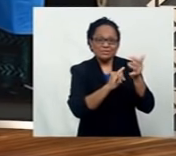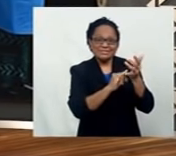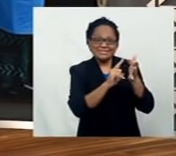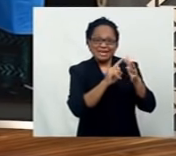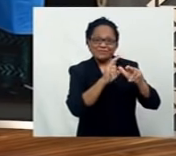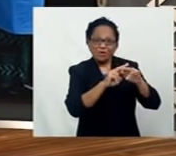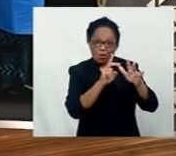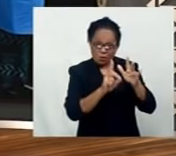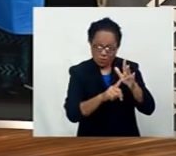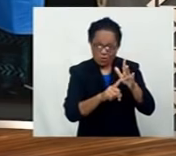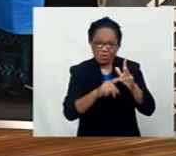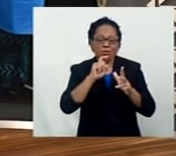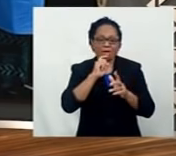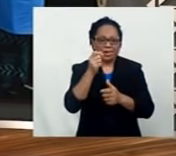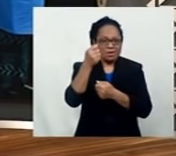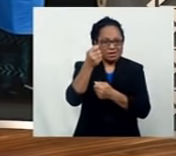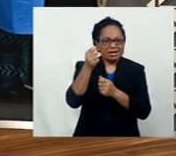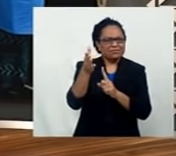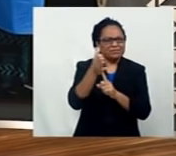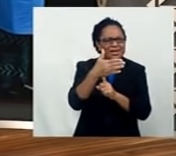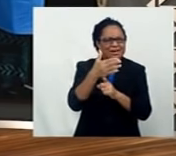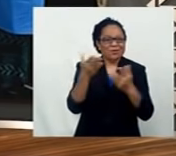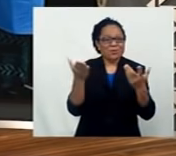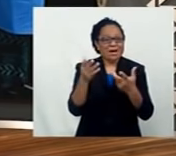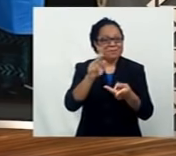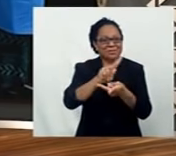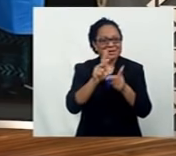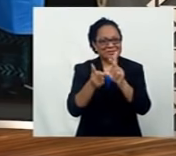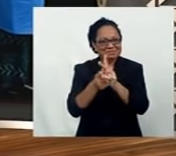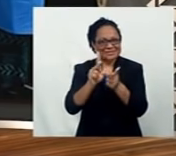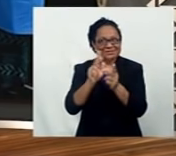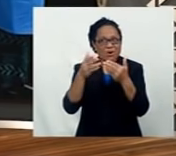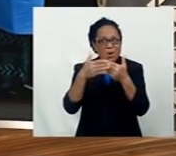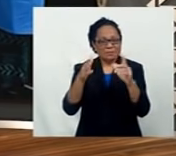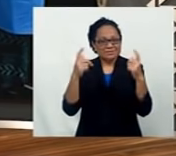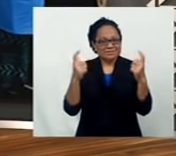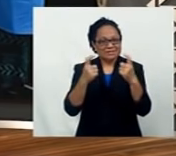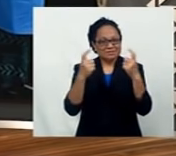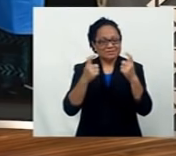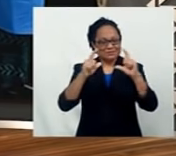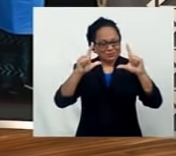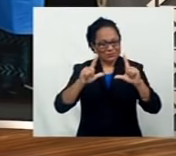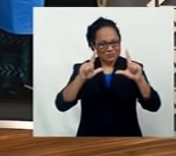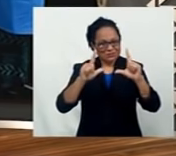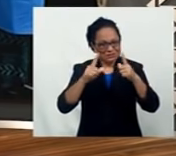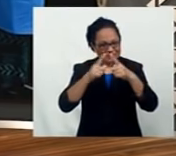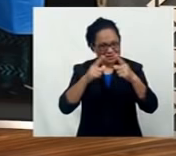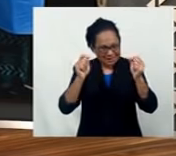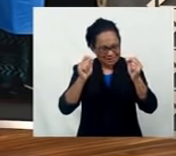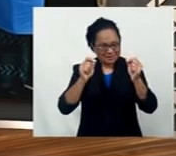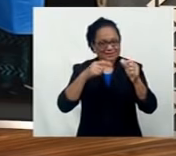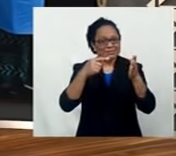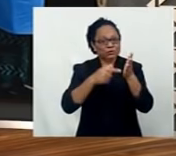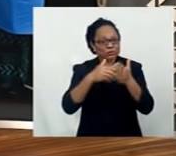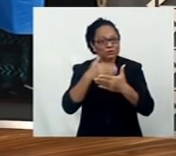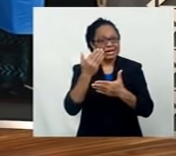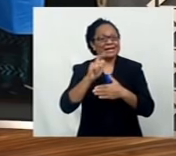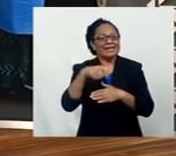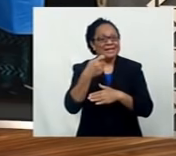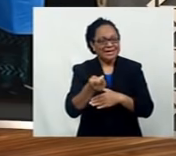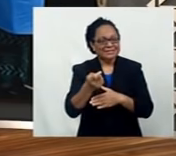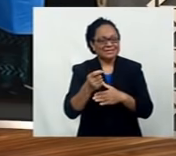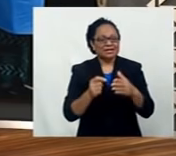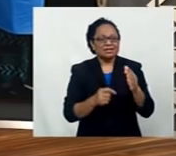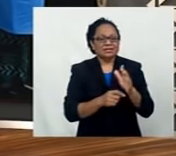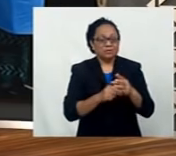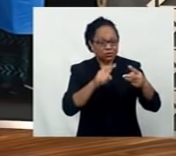Team Fiji's flag bearer at the Paralympic Games opening ceremony in Tokyo, Japan next Tuesday. Rakesa and Inosi Matea